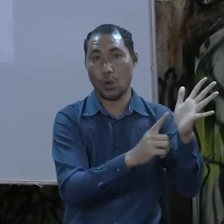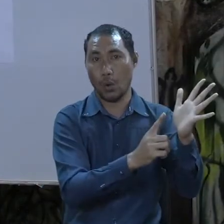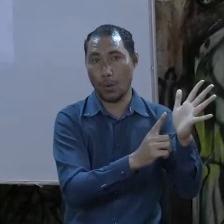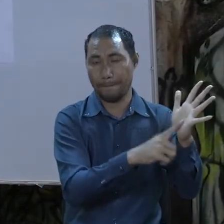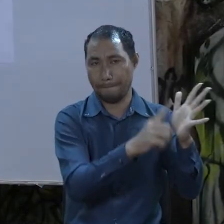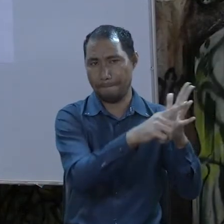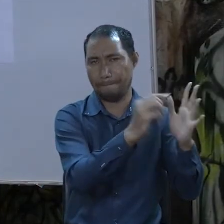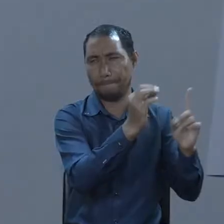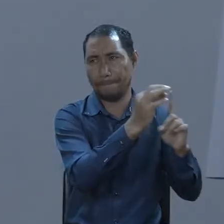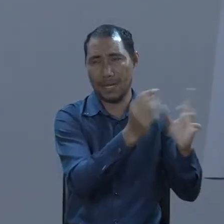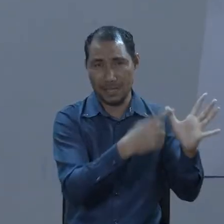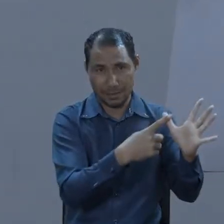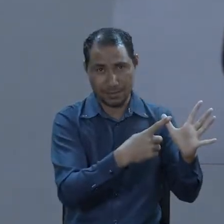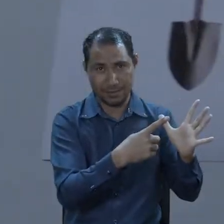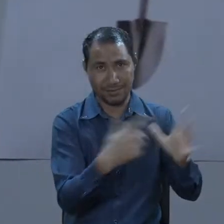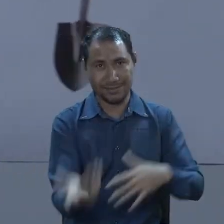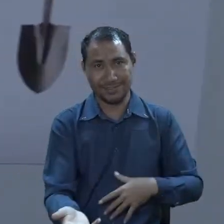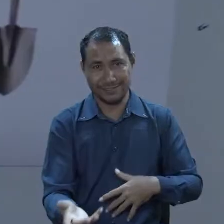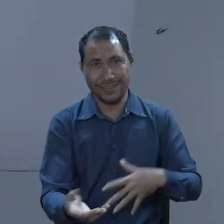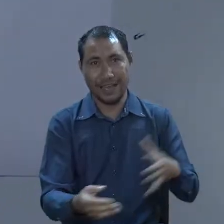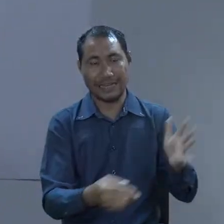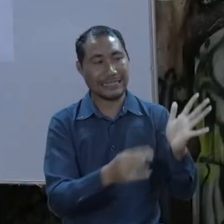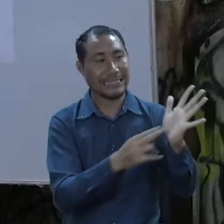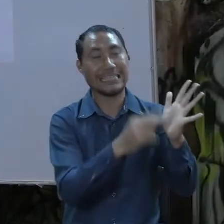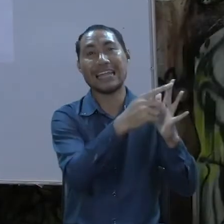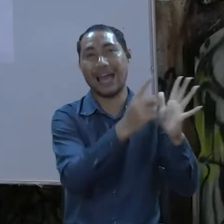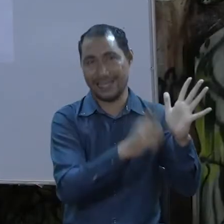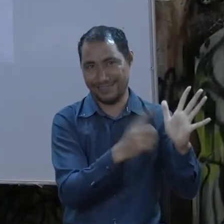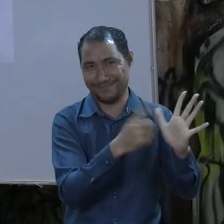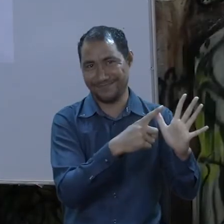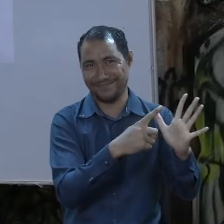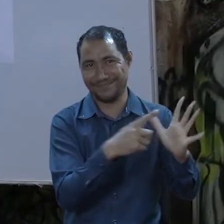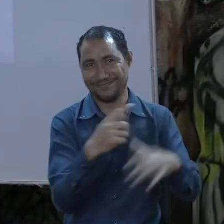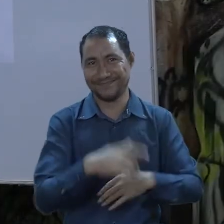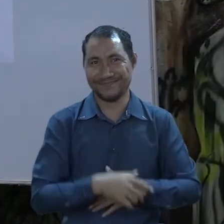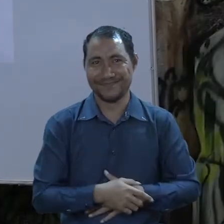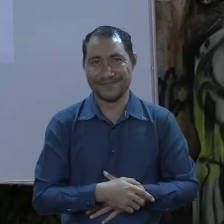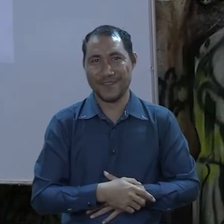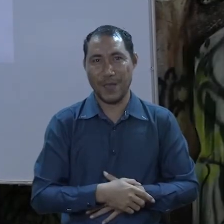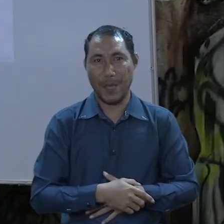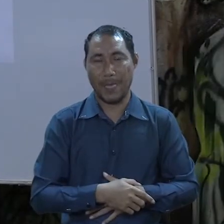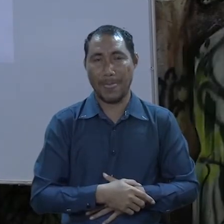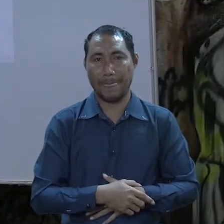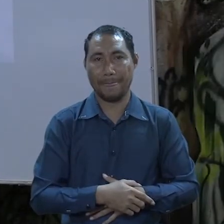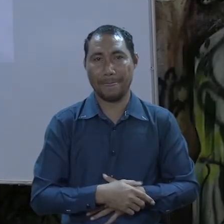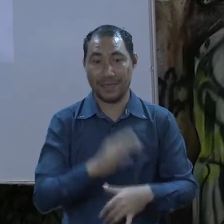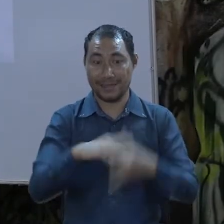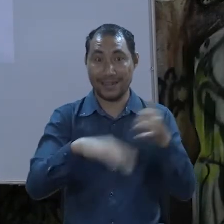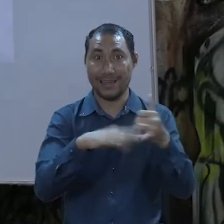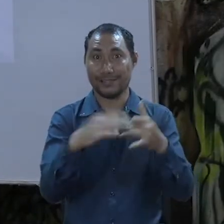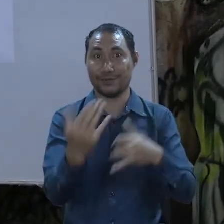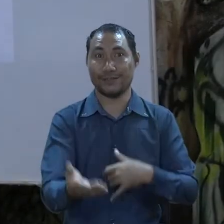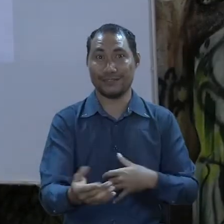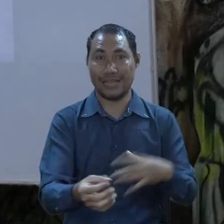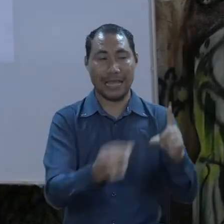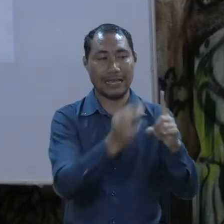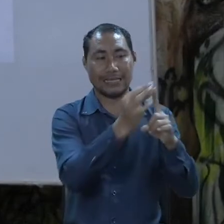valiata, a spade, polisuo, a